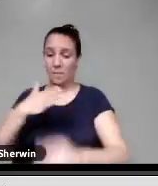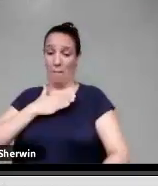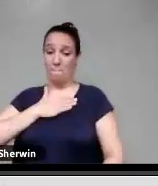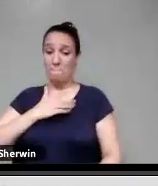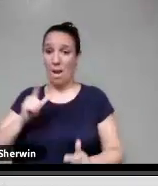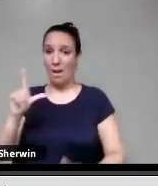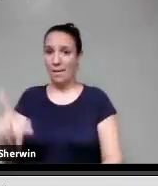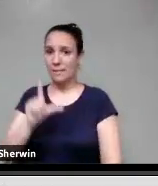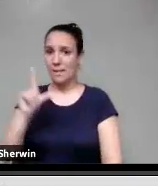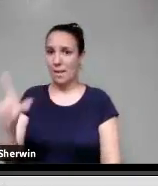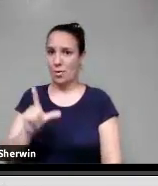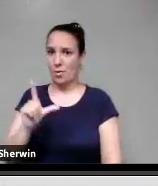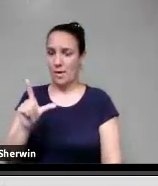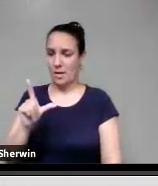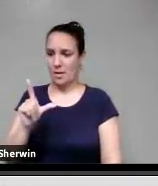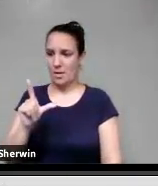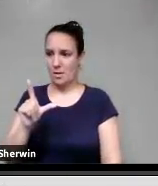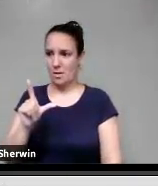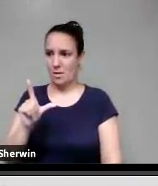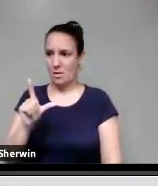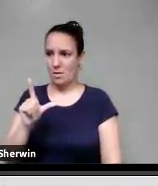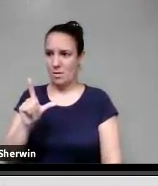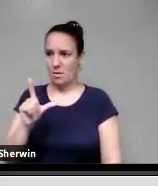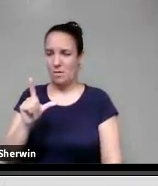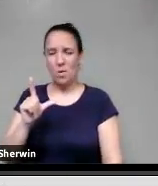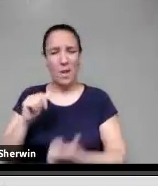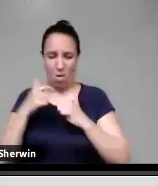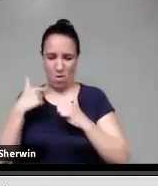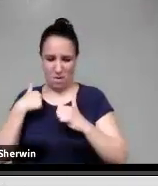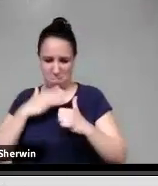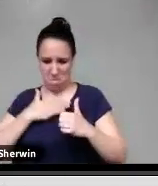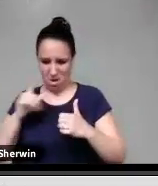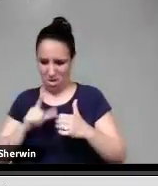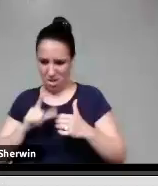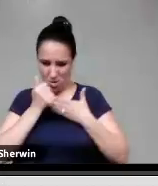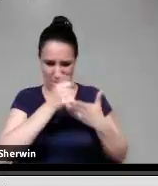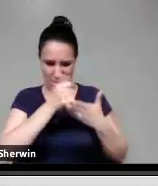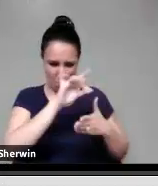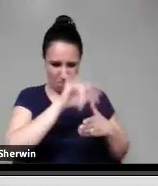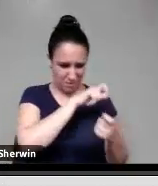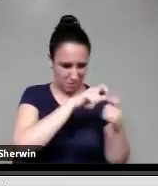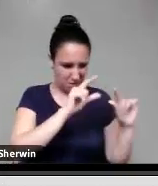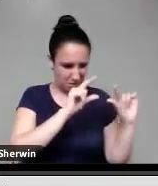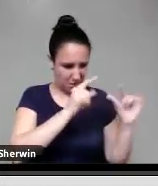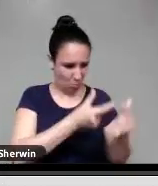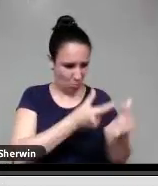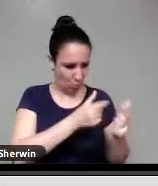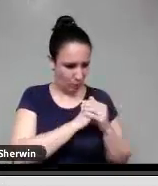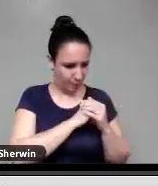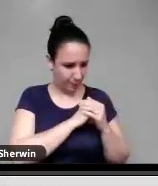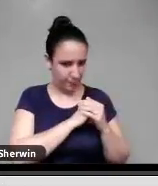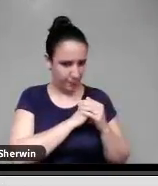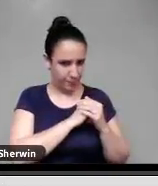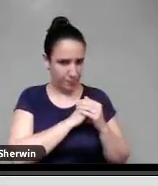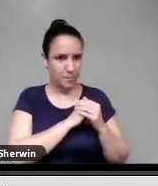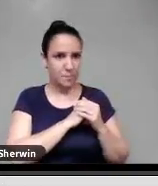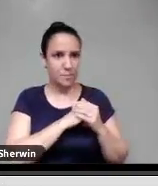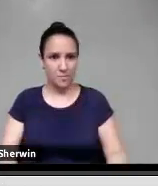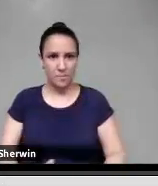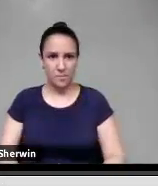this group really well, but I don't think we are currently because we've never reached out to them, and then figure out a way to do that.